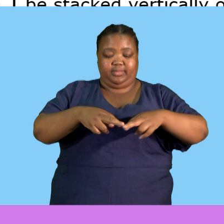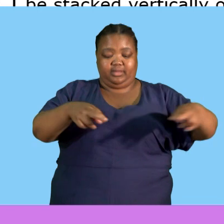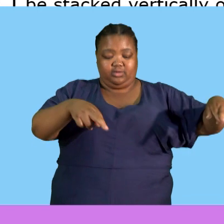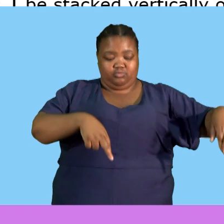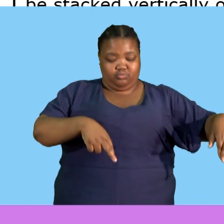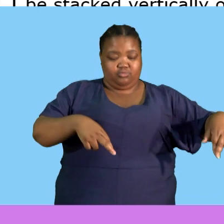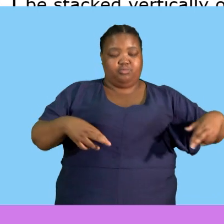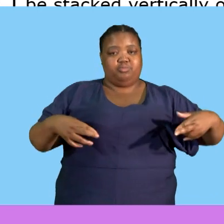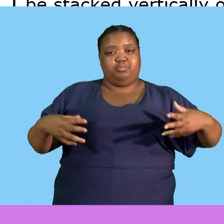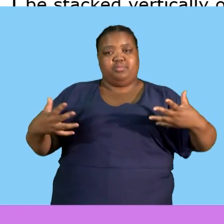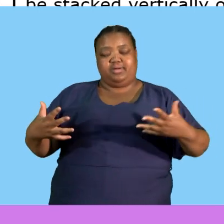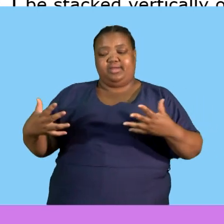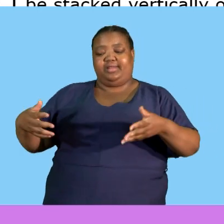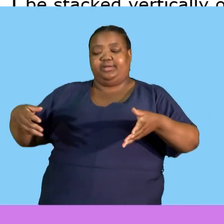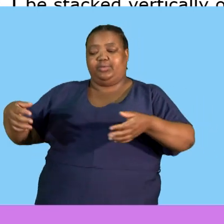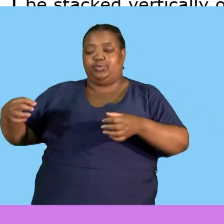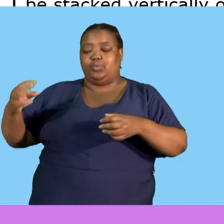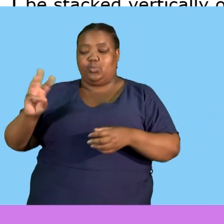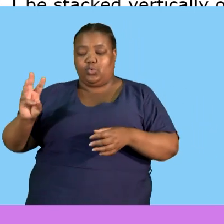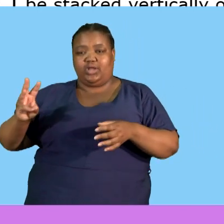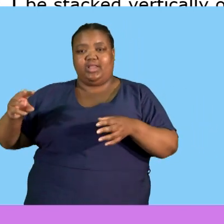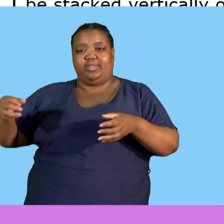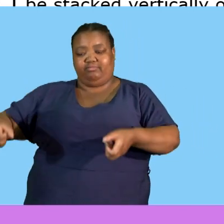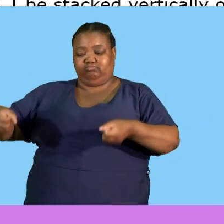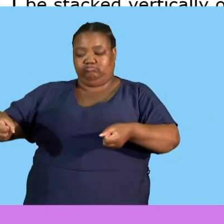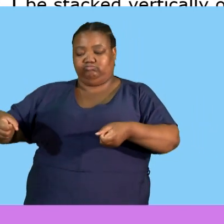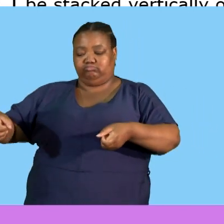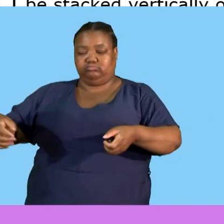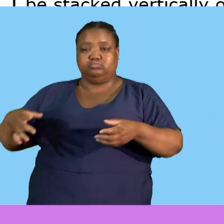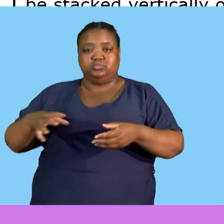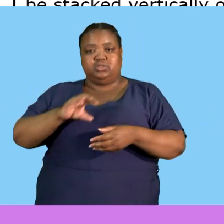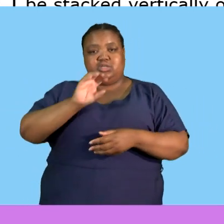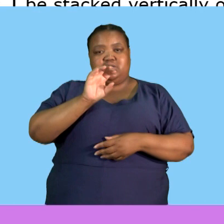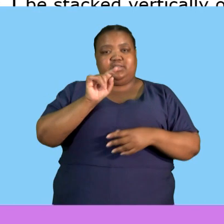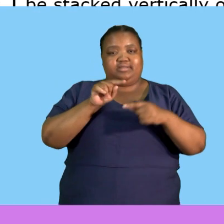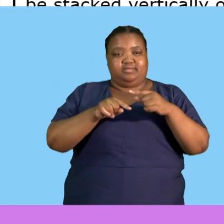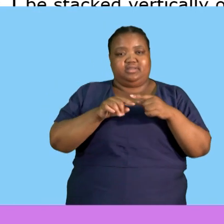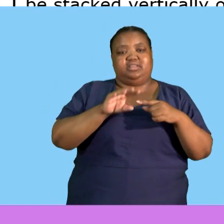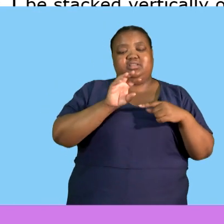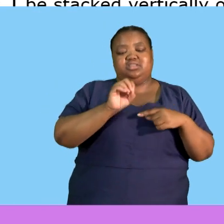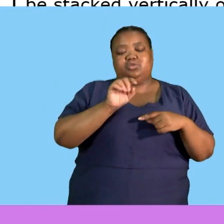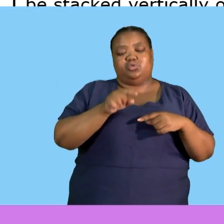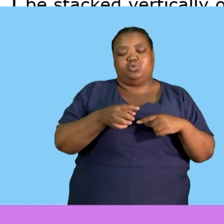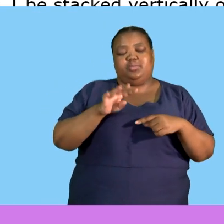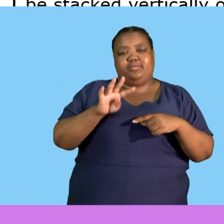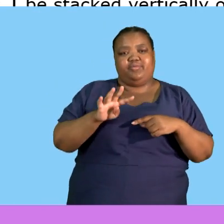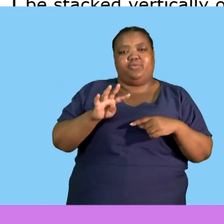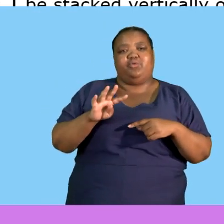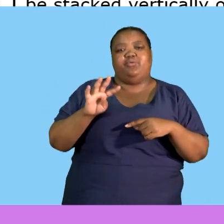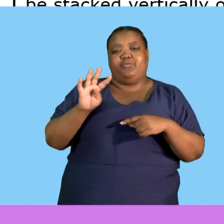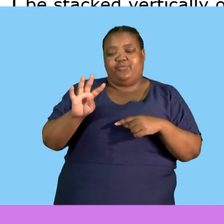I'll divide it by the width of the crate. So the width of the room divided by the width of the crate here. That will give